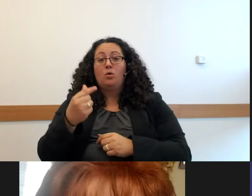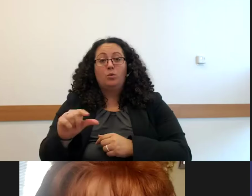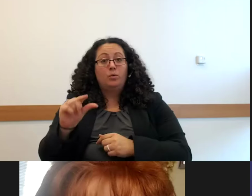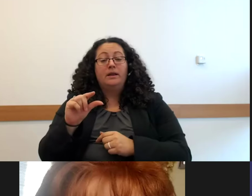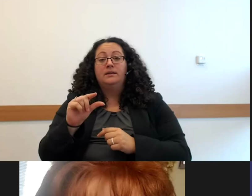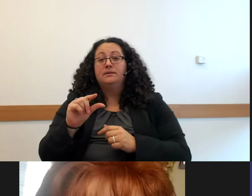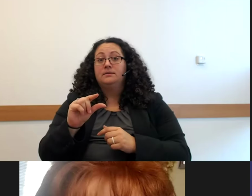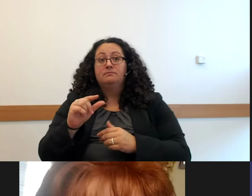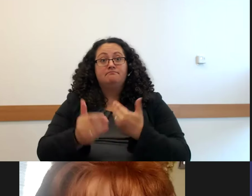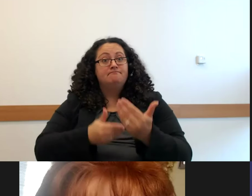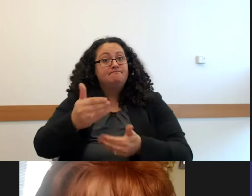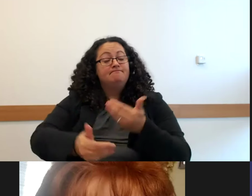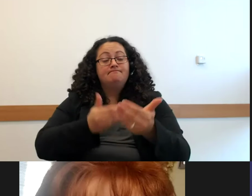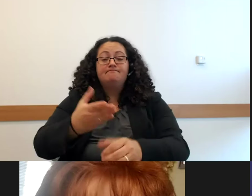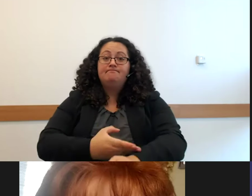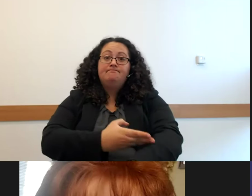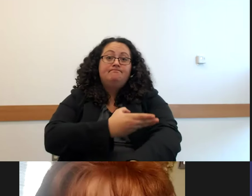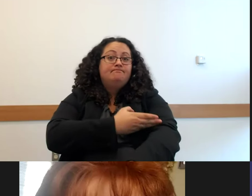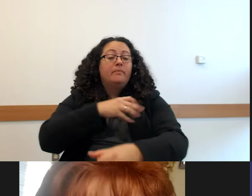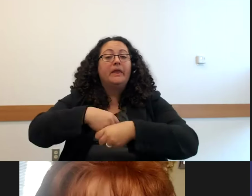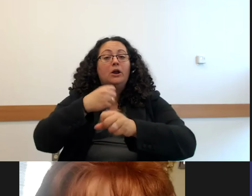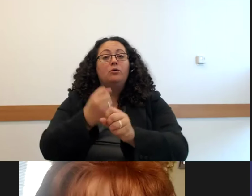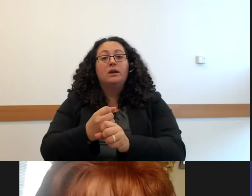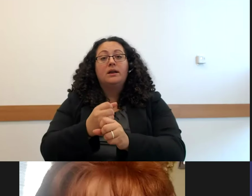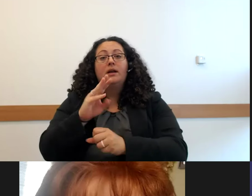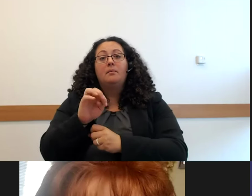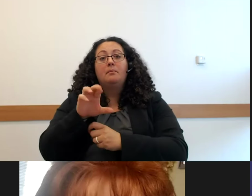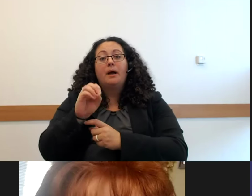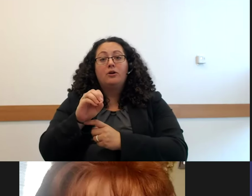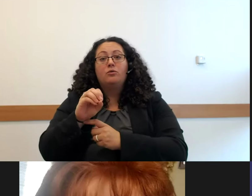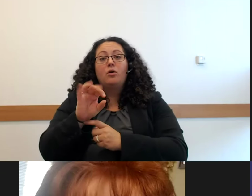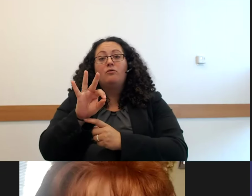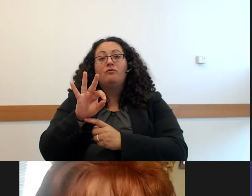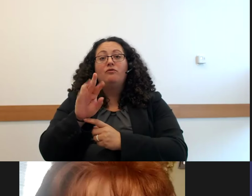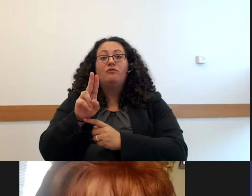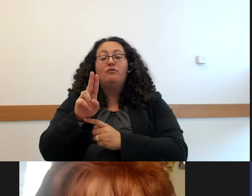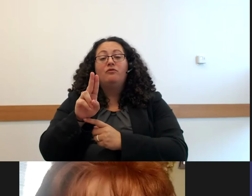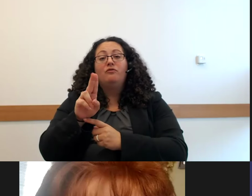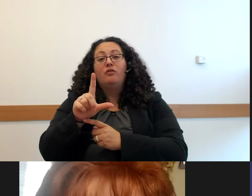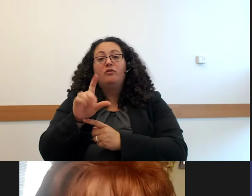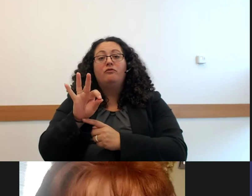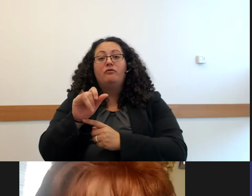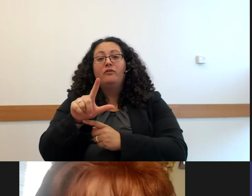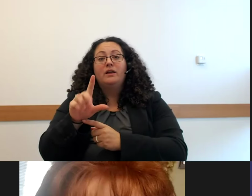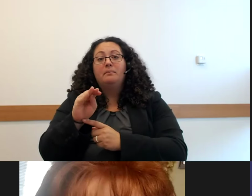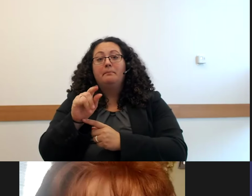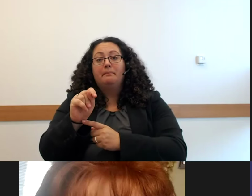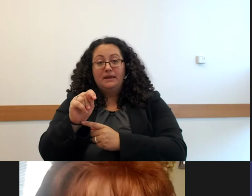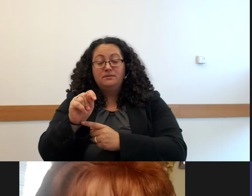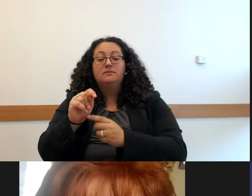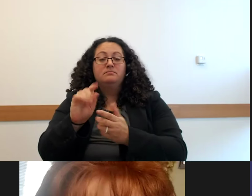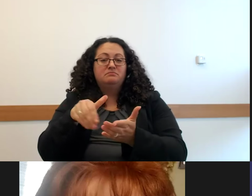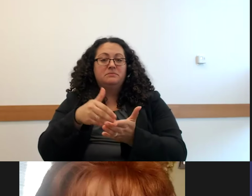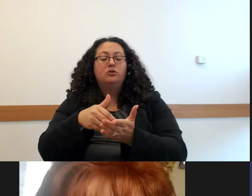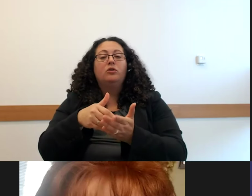progressed, and we decided that they created a micro-fulfillment center, which is a automated